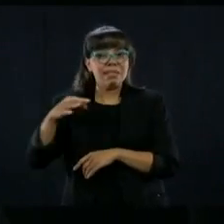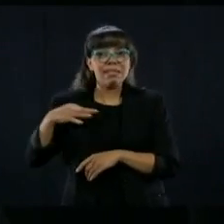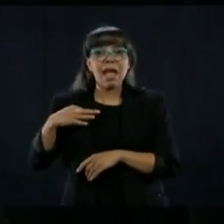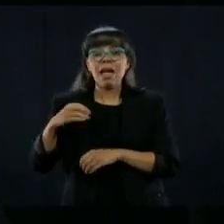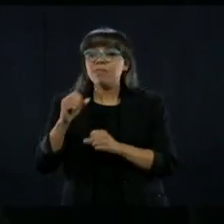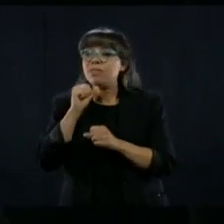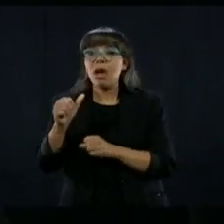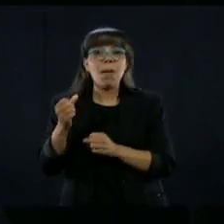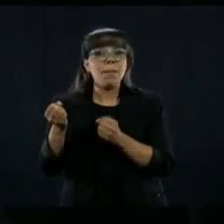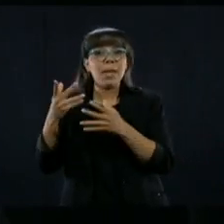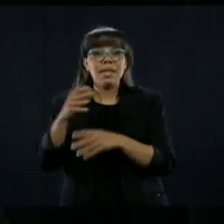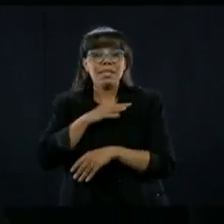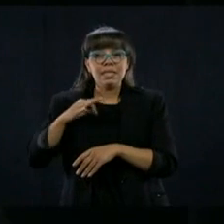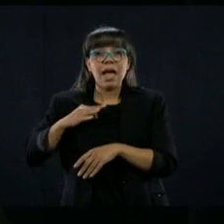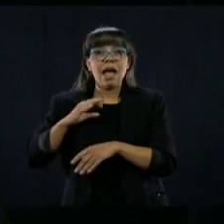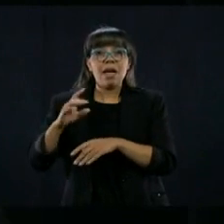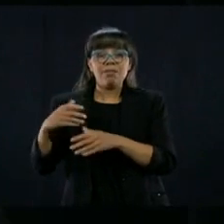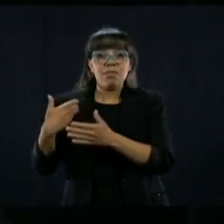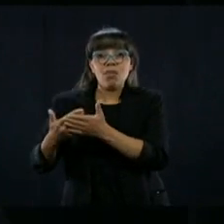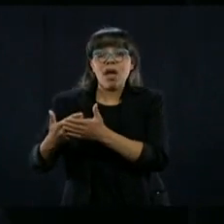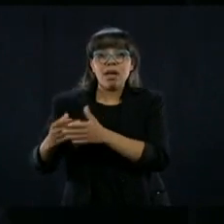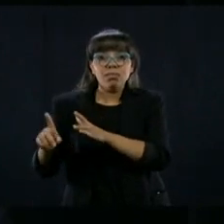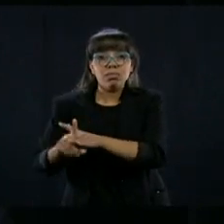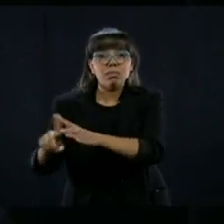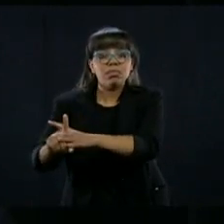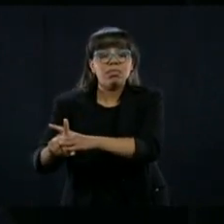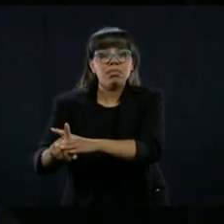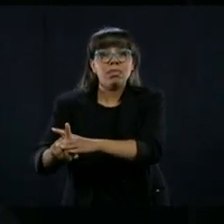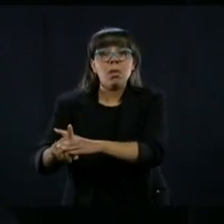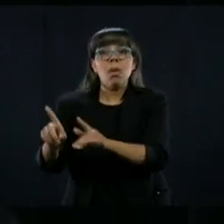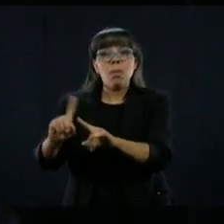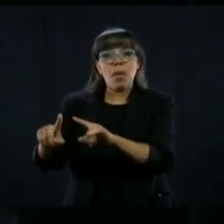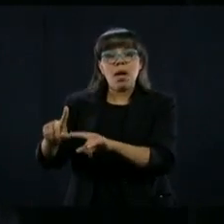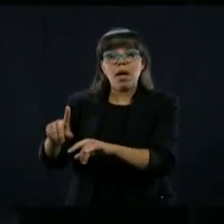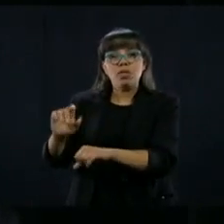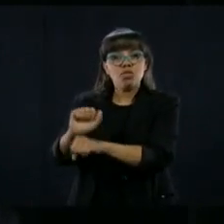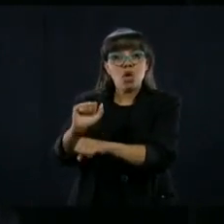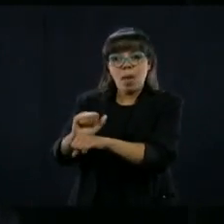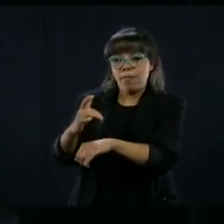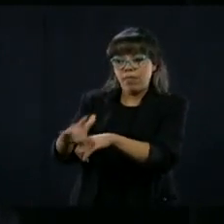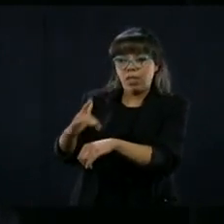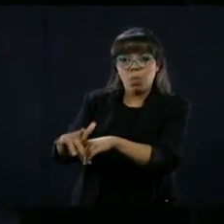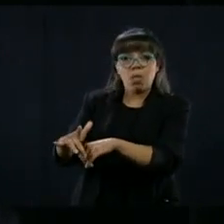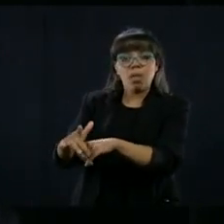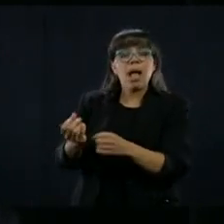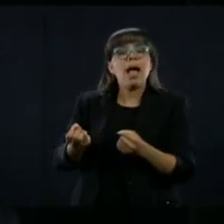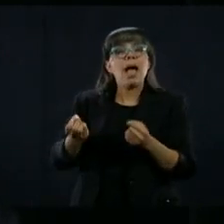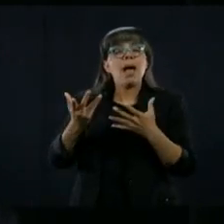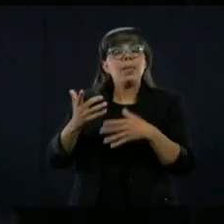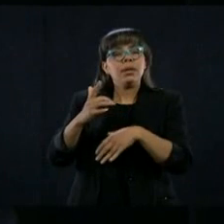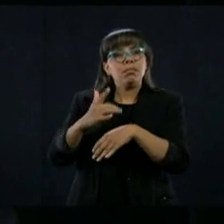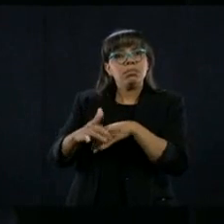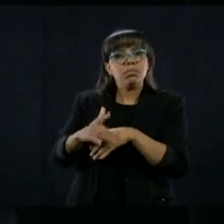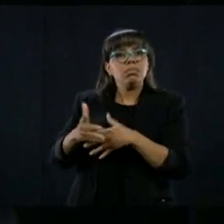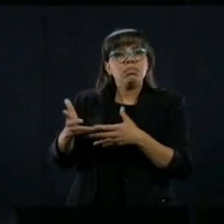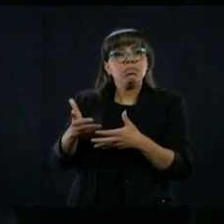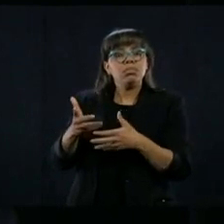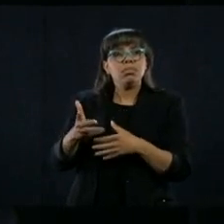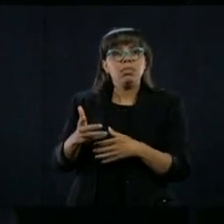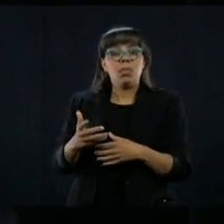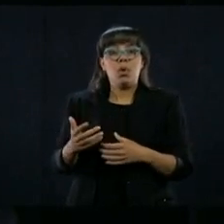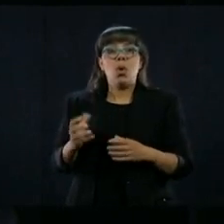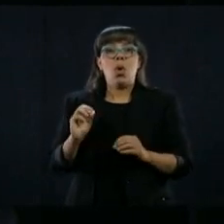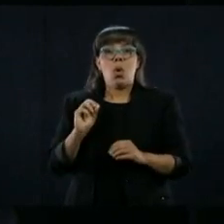vacant positions are there to fill? Okay. Right now, we have 10,500 people that